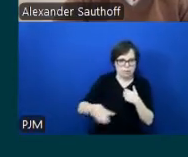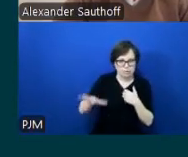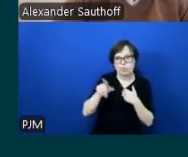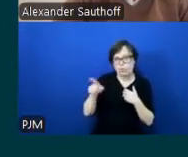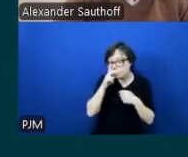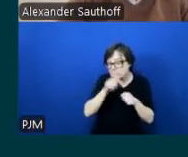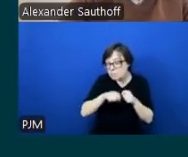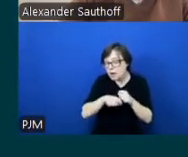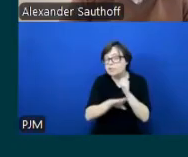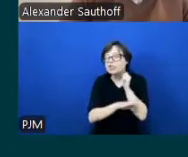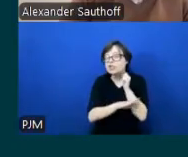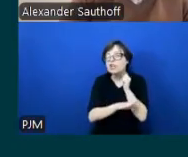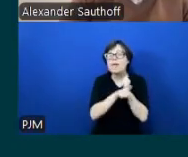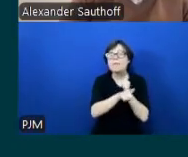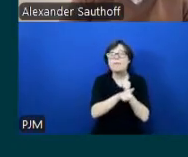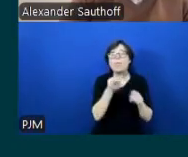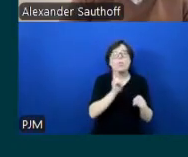GIS survey.